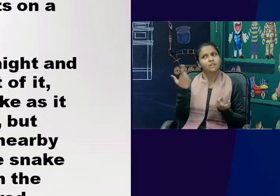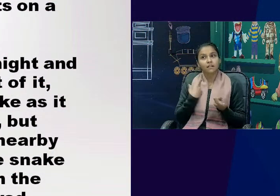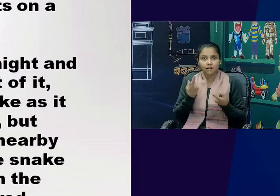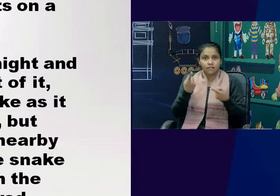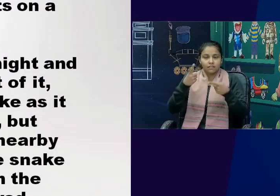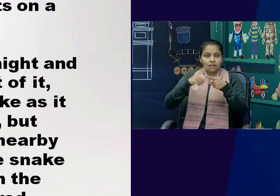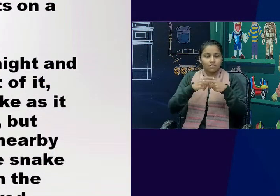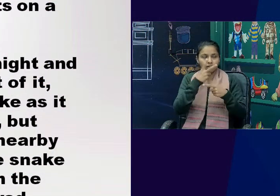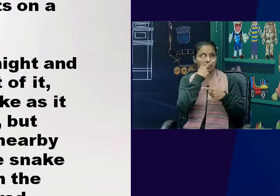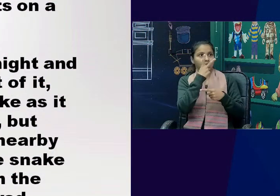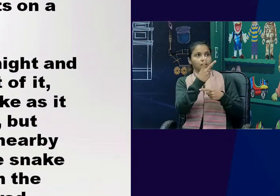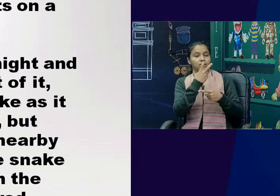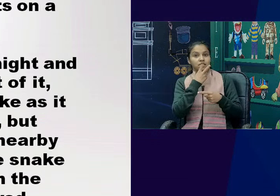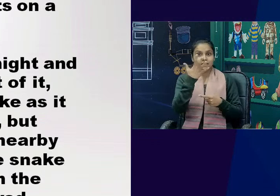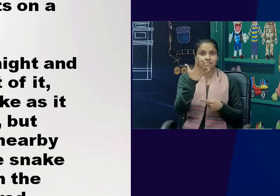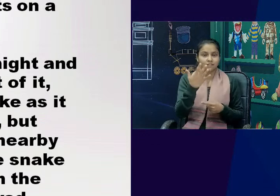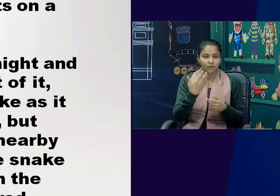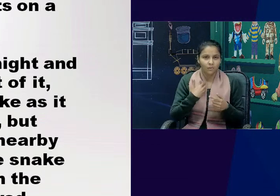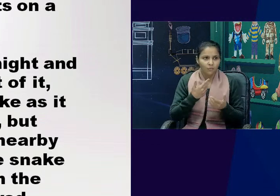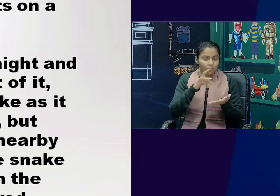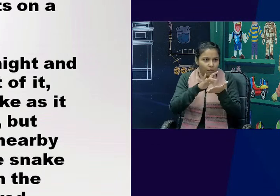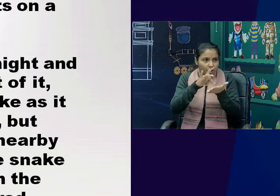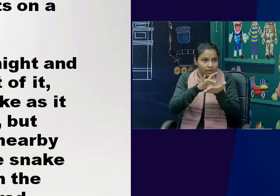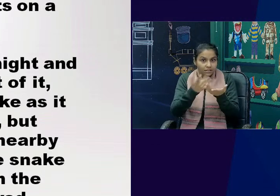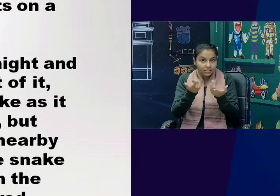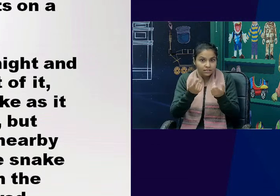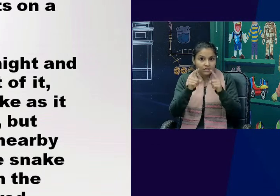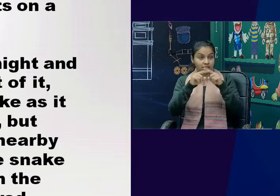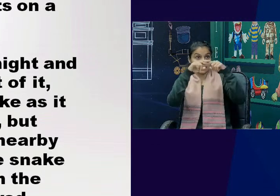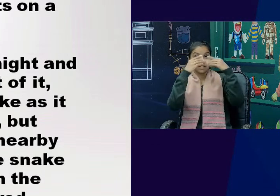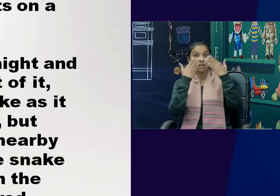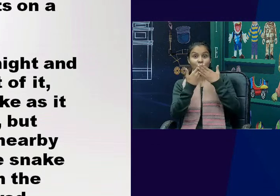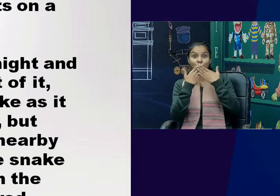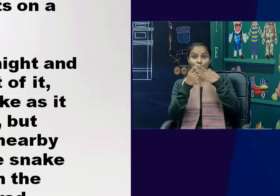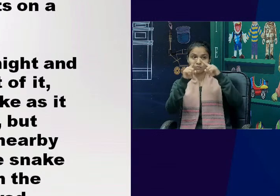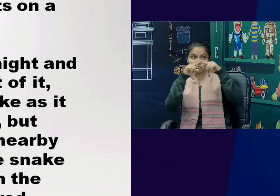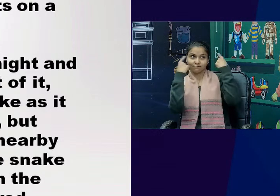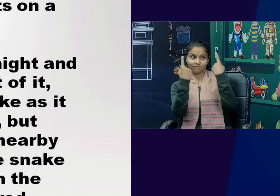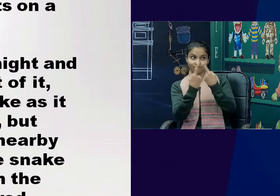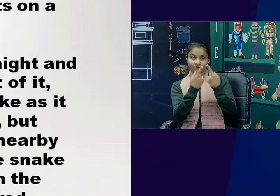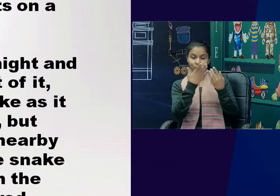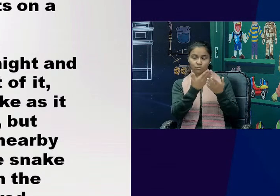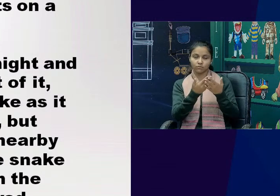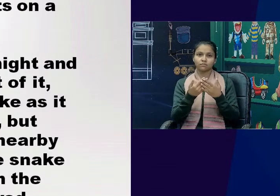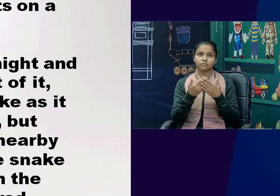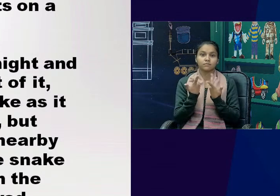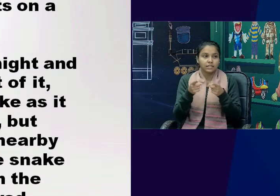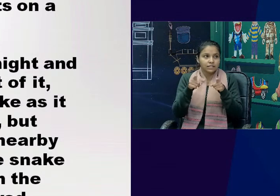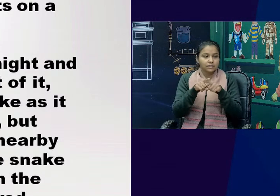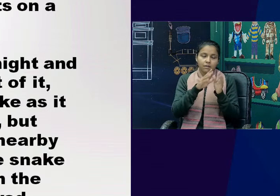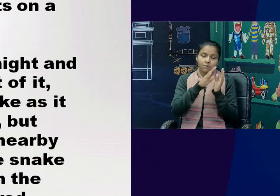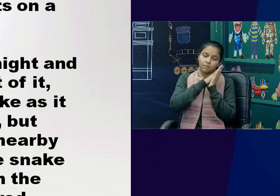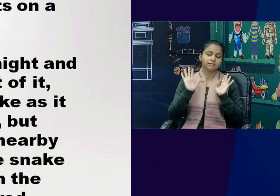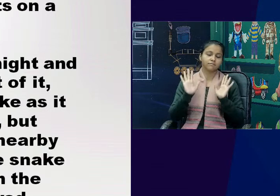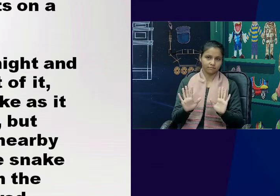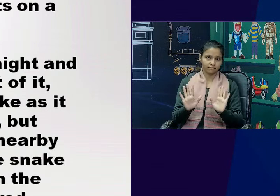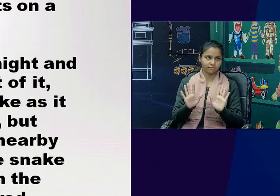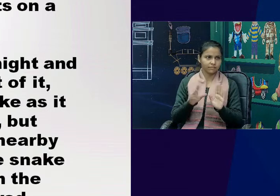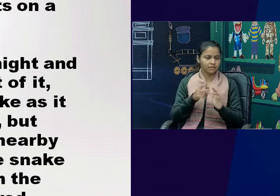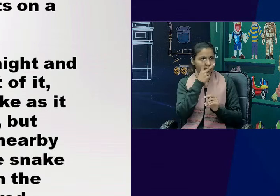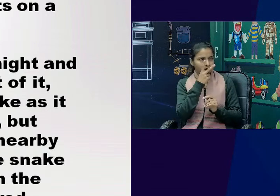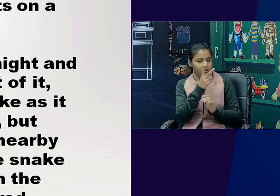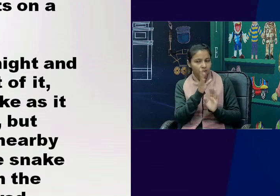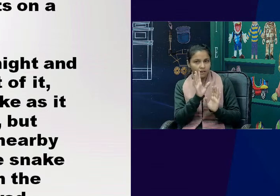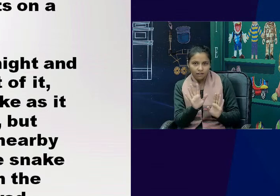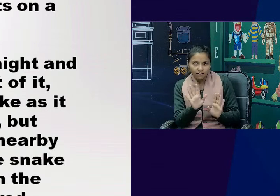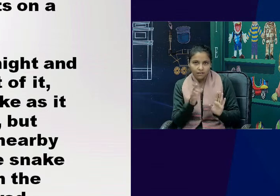mirror. A mirror was placed in his study room or his living room, and suddenly what he sees is that